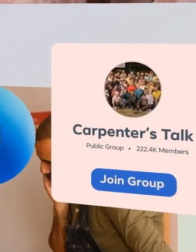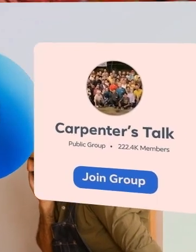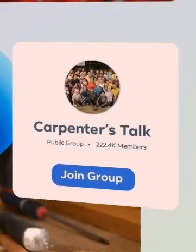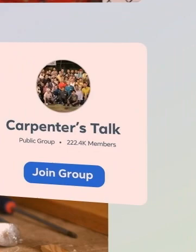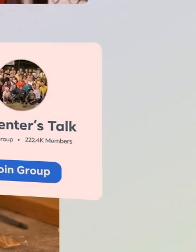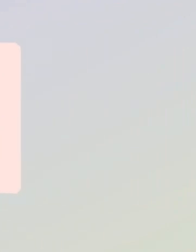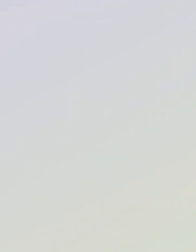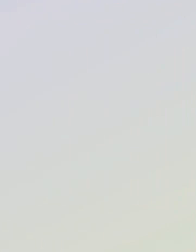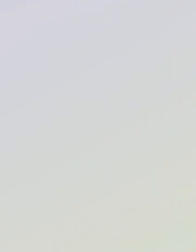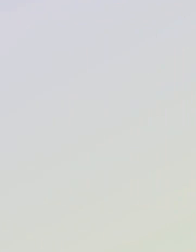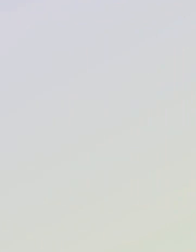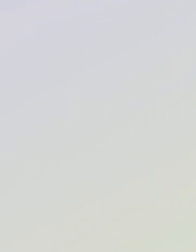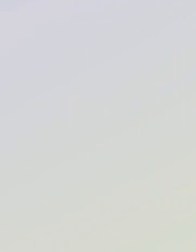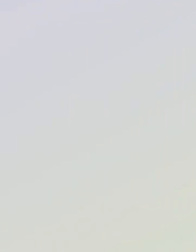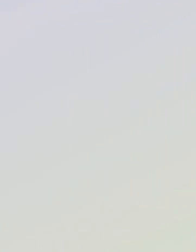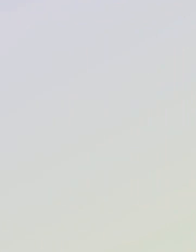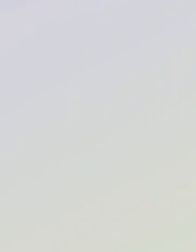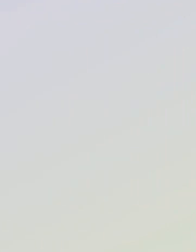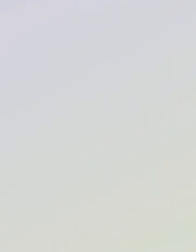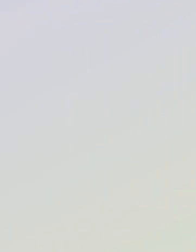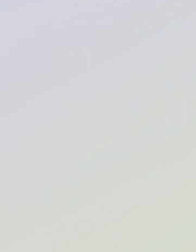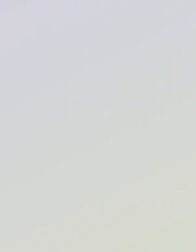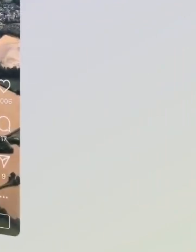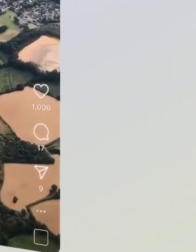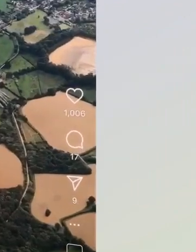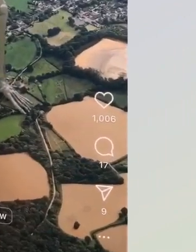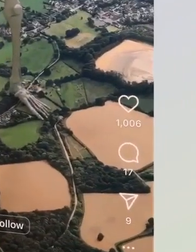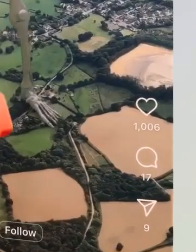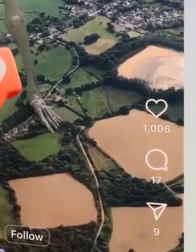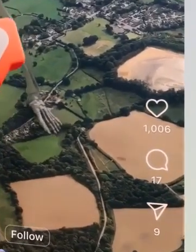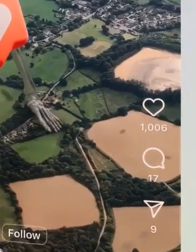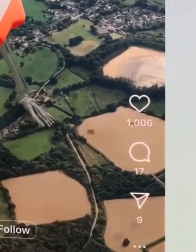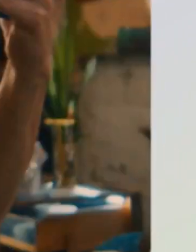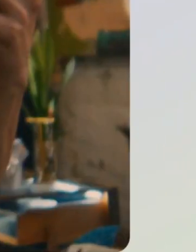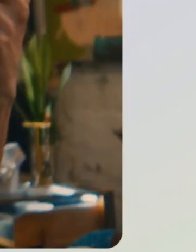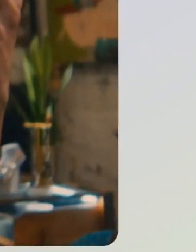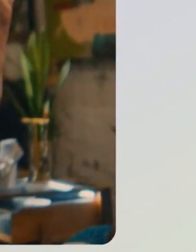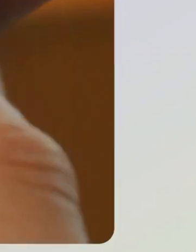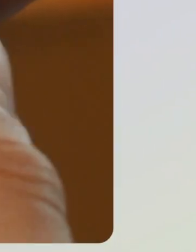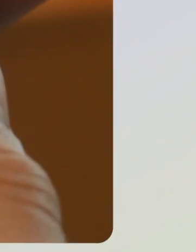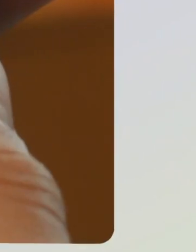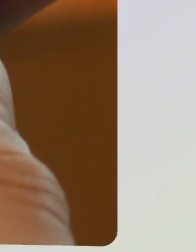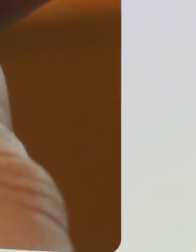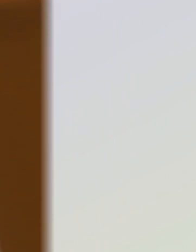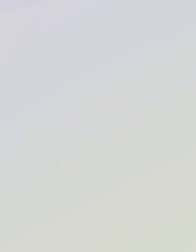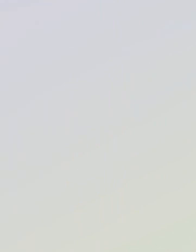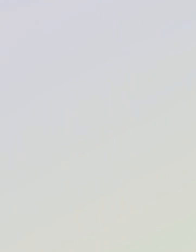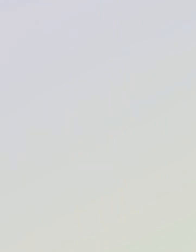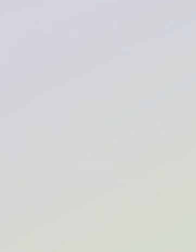next? You watching this? Let me show you what's next.